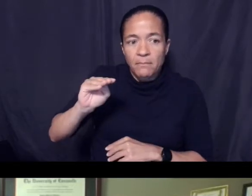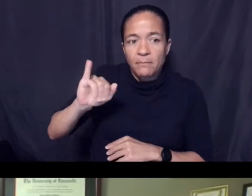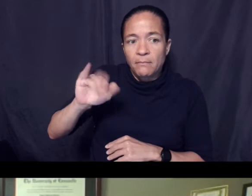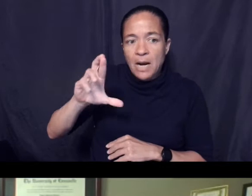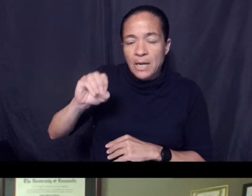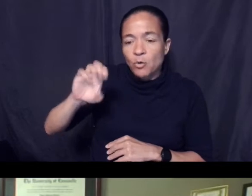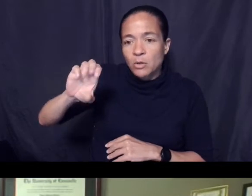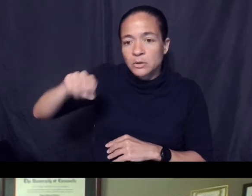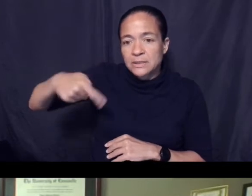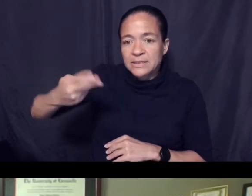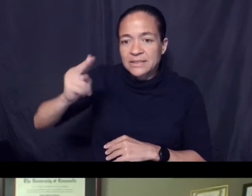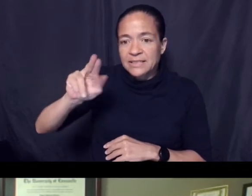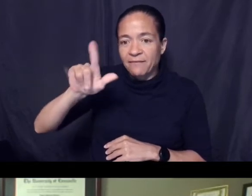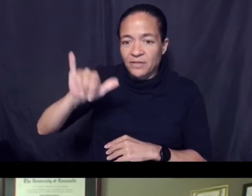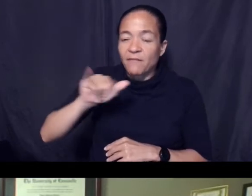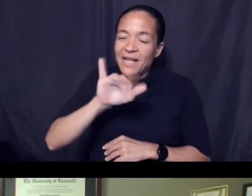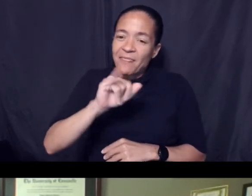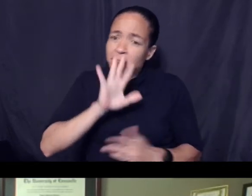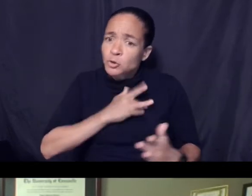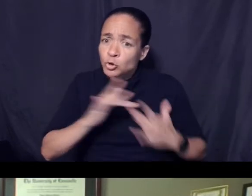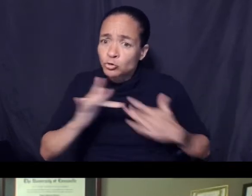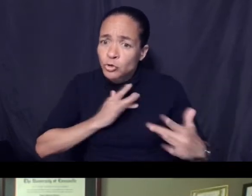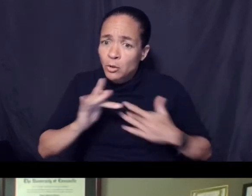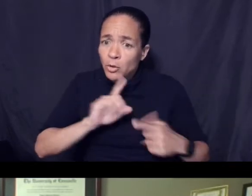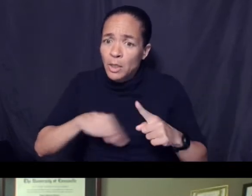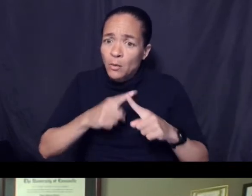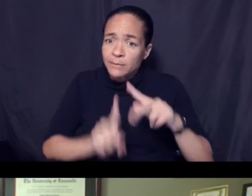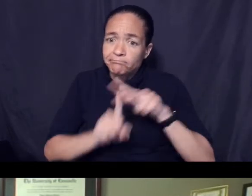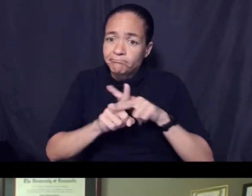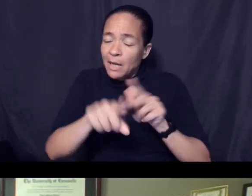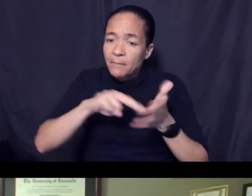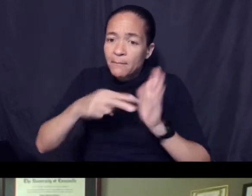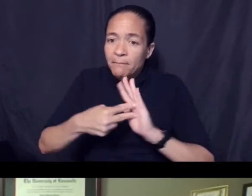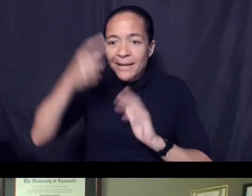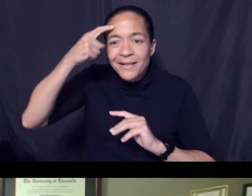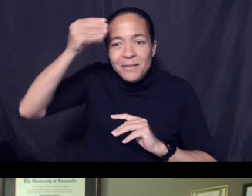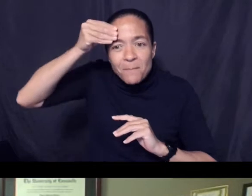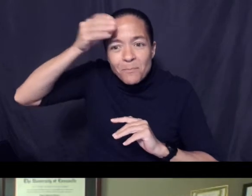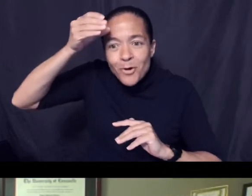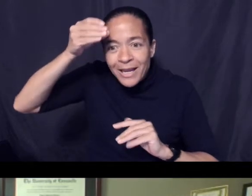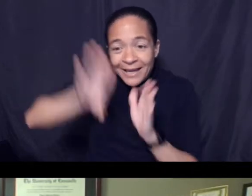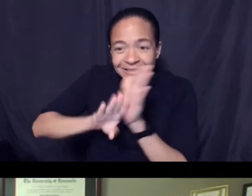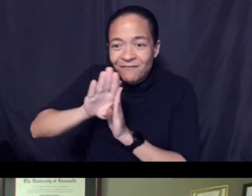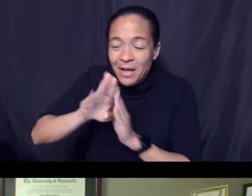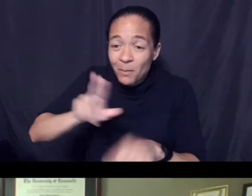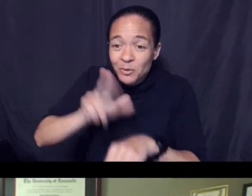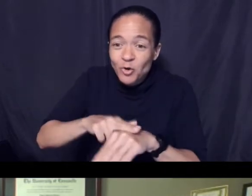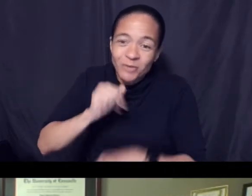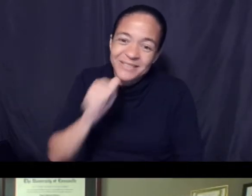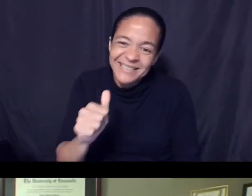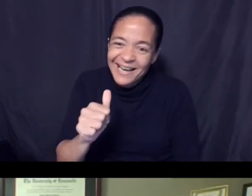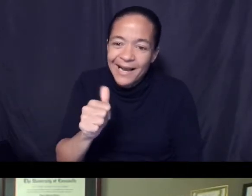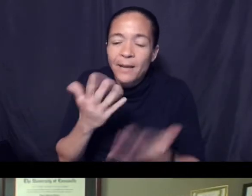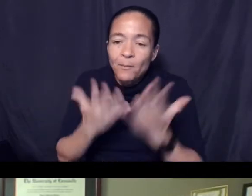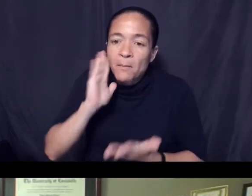physical sign that babies can show us that basically the brain did not develop normally and likely will have some